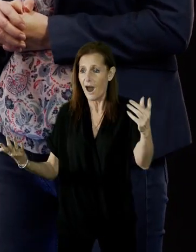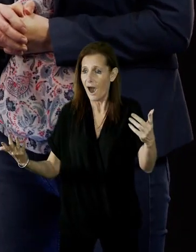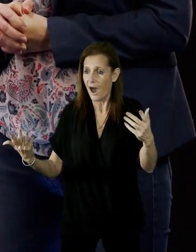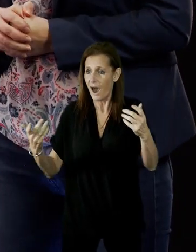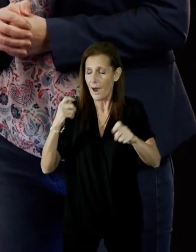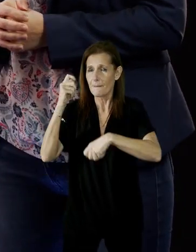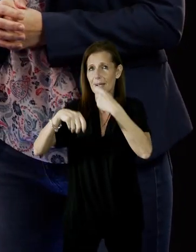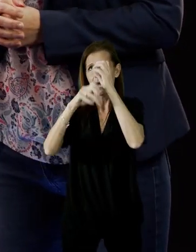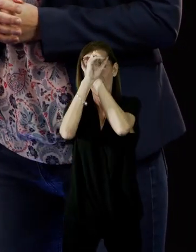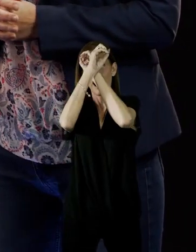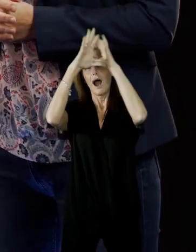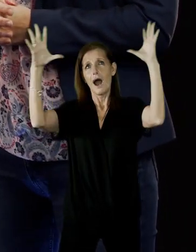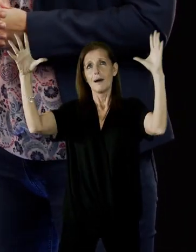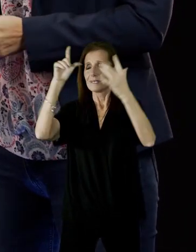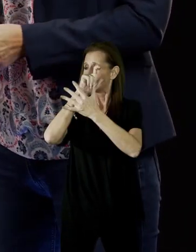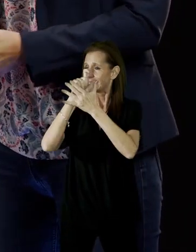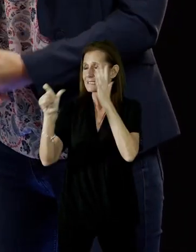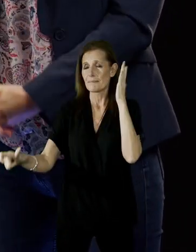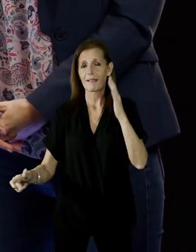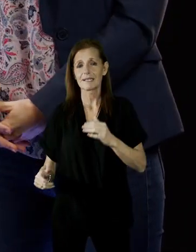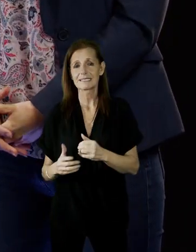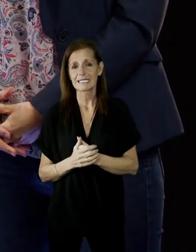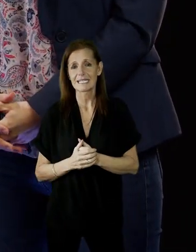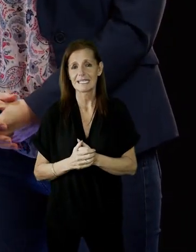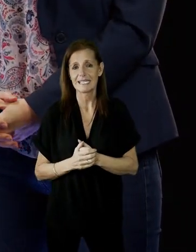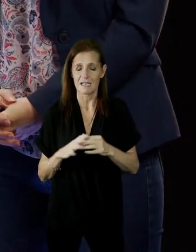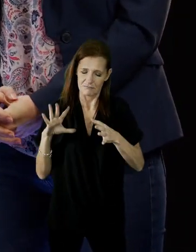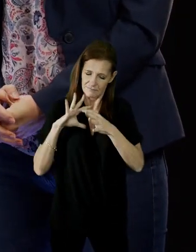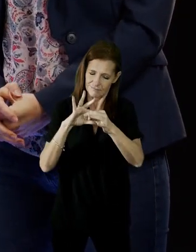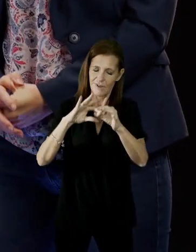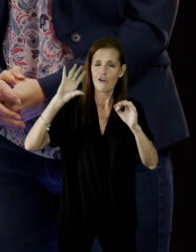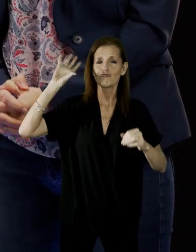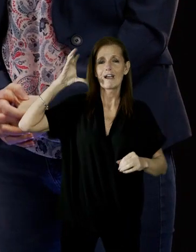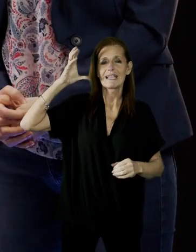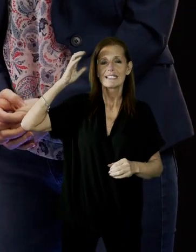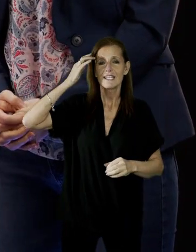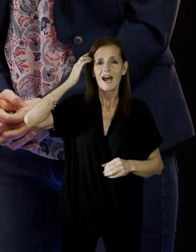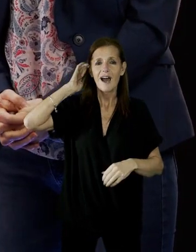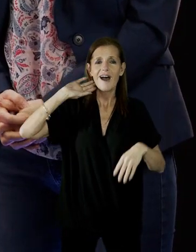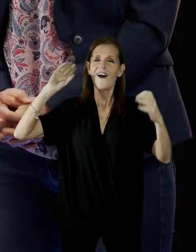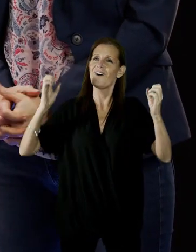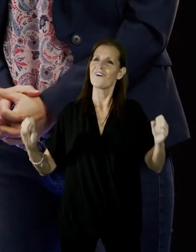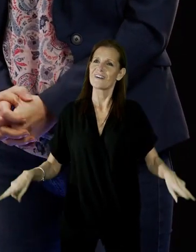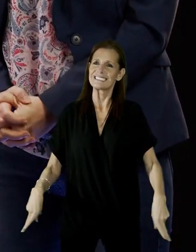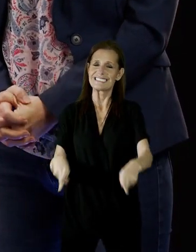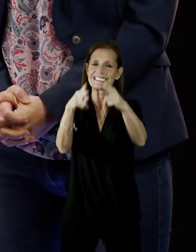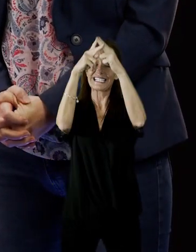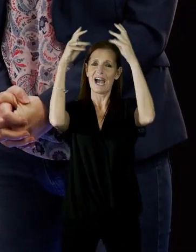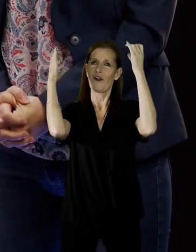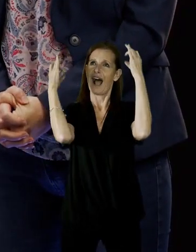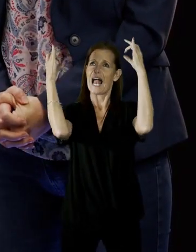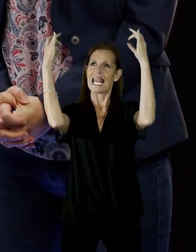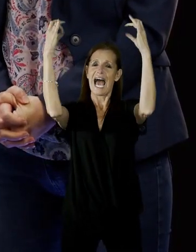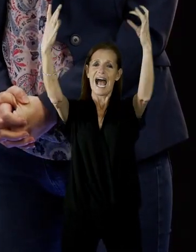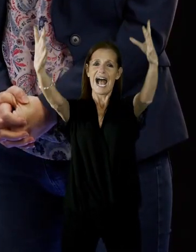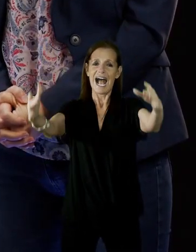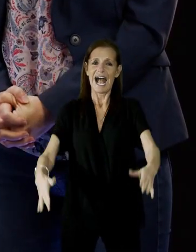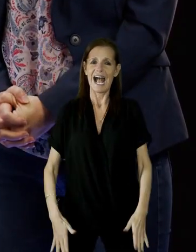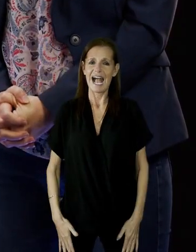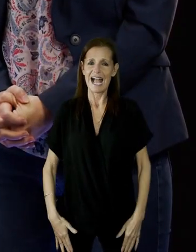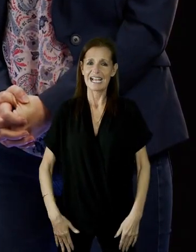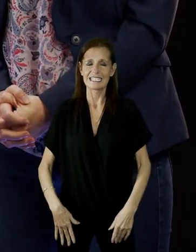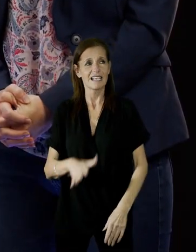of disability, and was part of our radio campaign we did. We lit up Blackpool Tower, the pavilion in